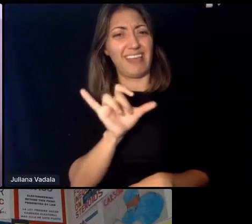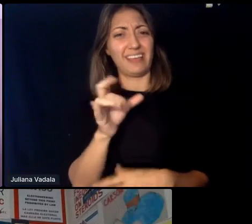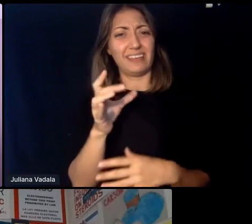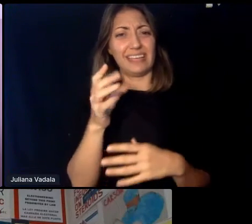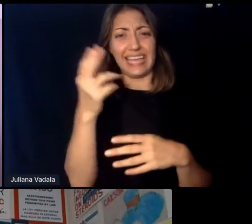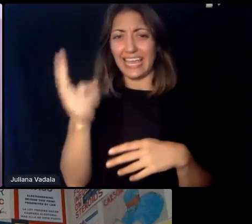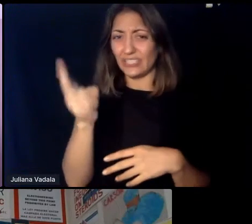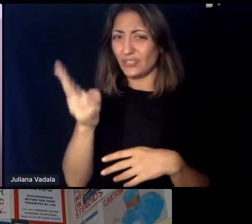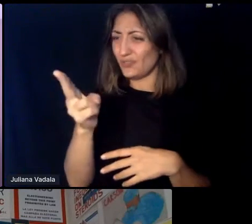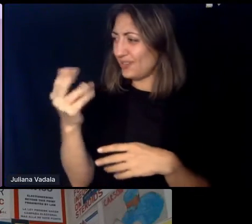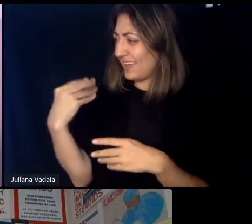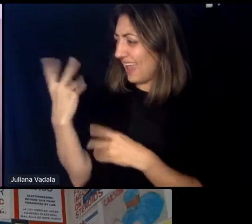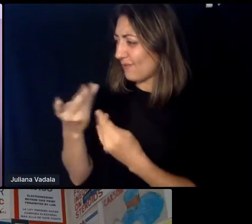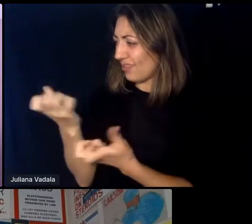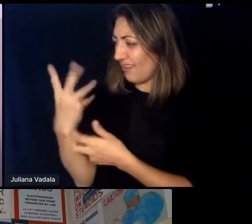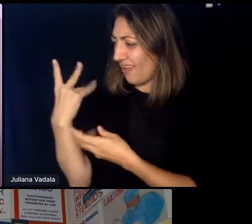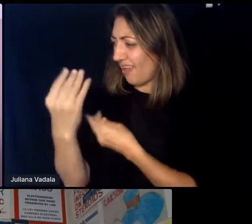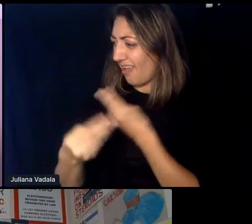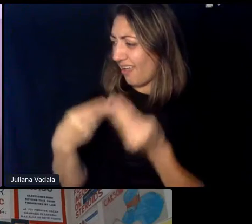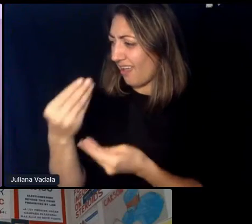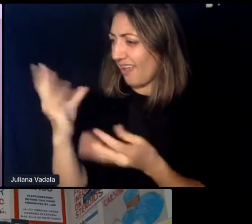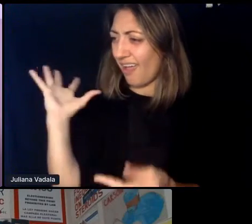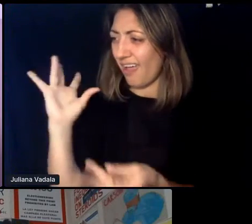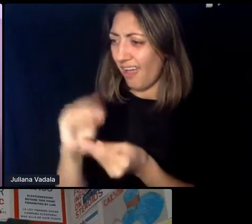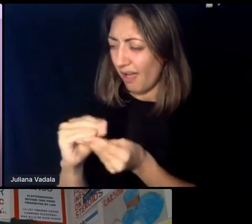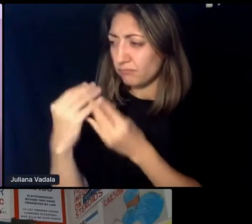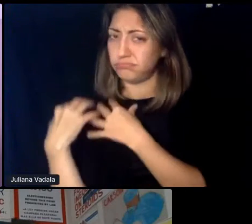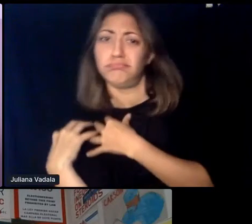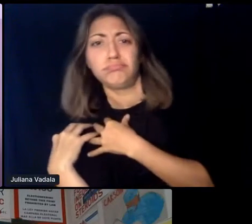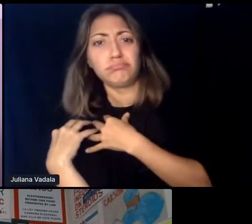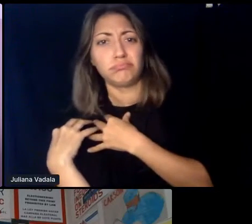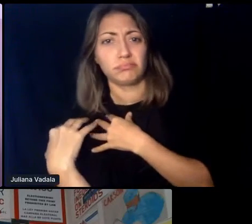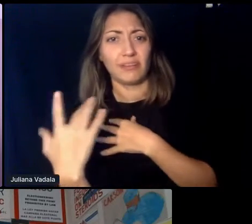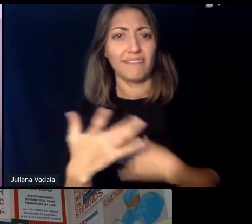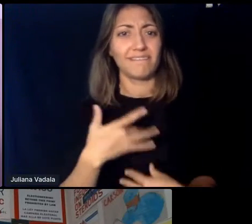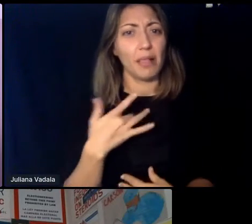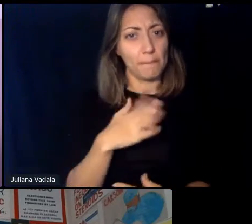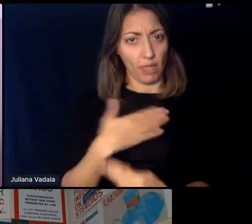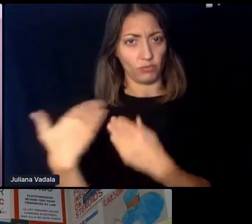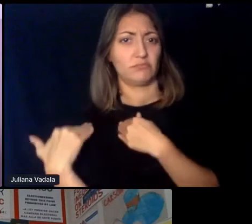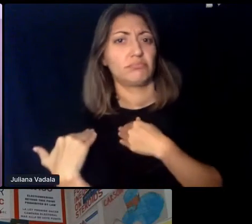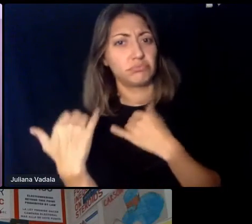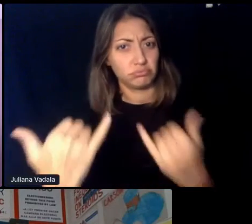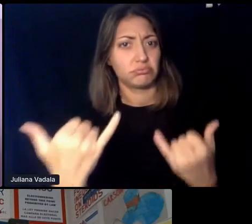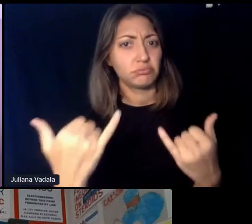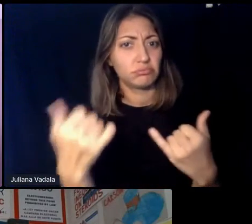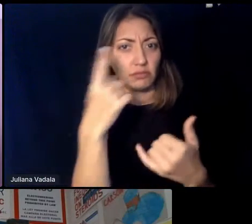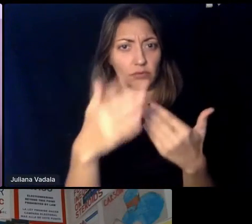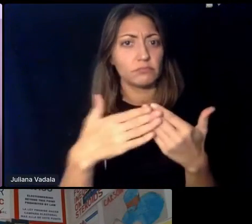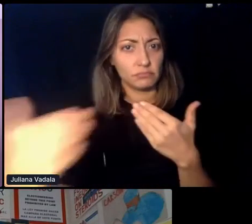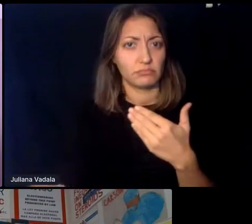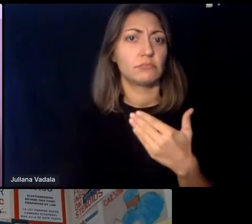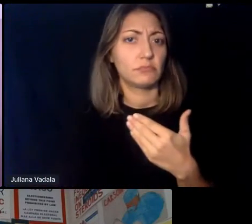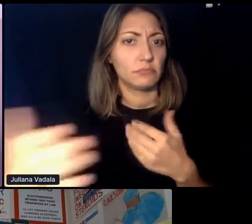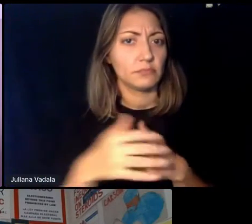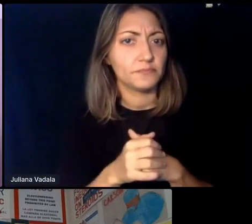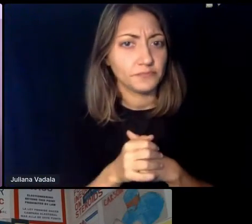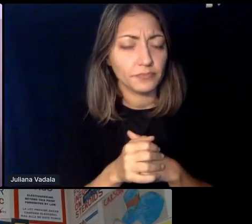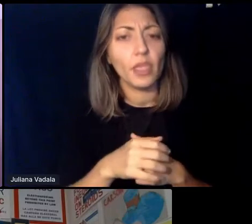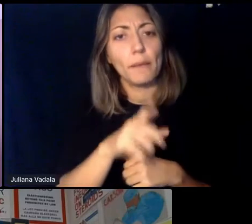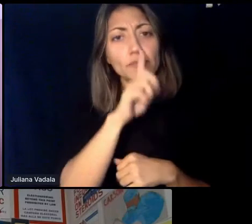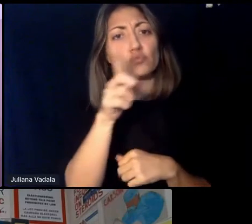be crushed underneath it. I imagine some of you out there can understand the way I'm feeling and the intensity of this